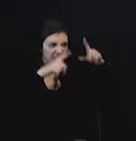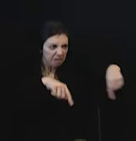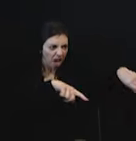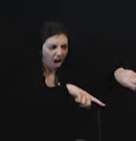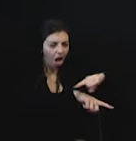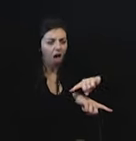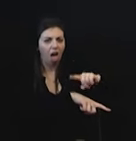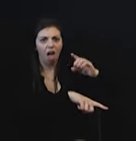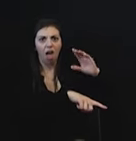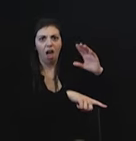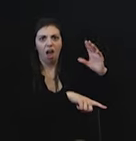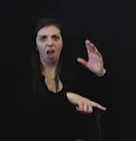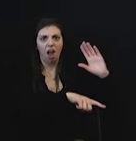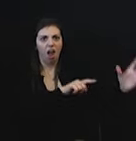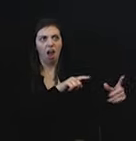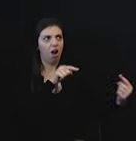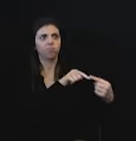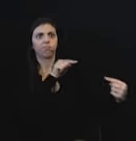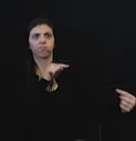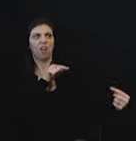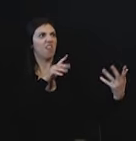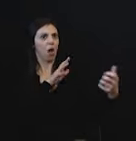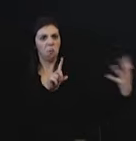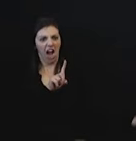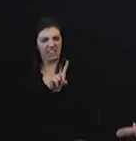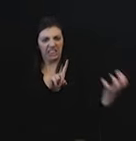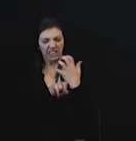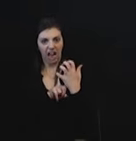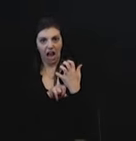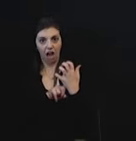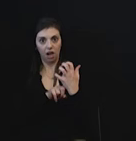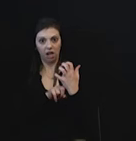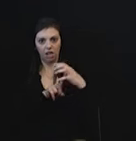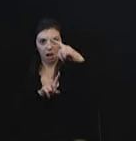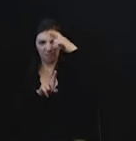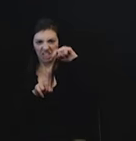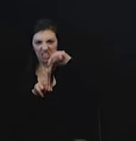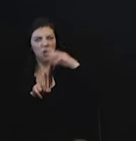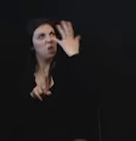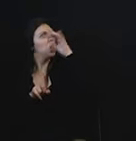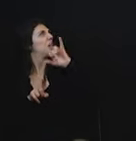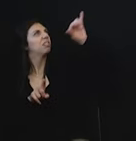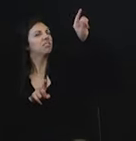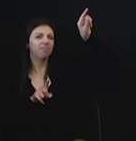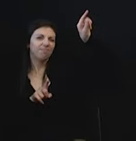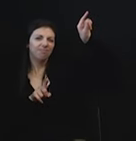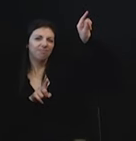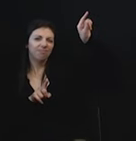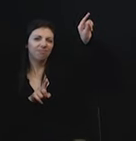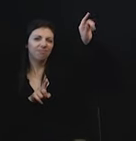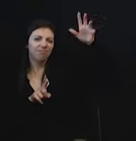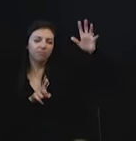as an associate of the adversary, to attack that which is contrary to the adversary. Right?